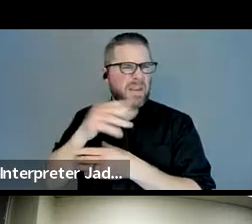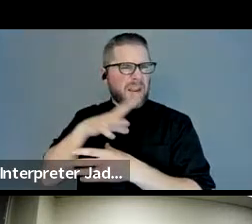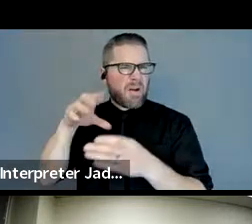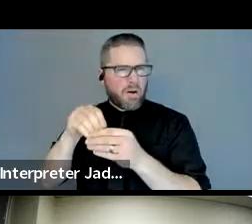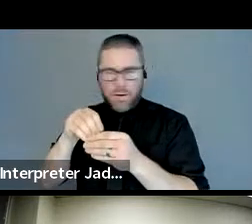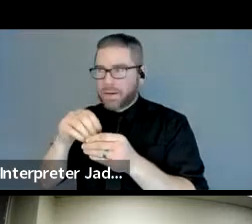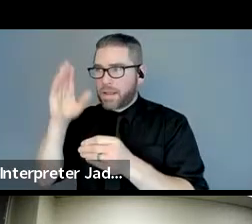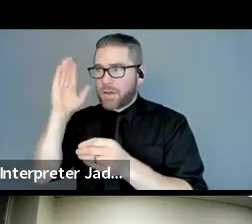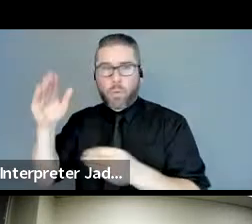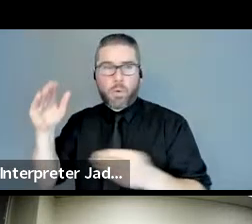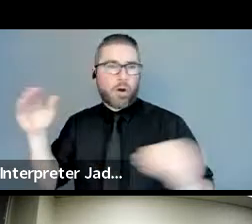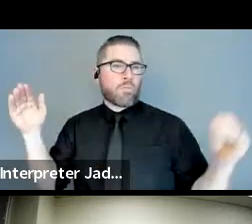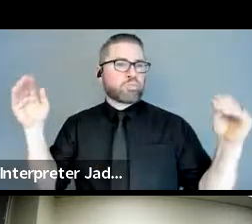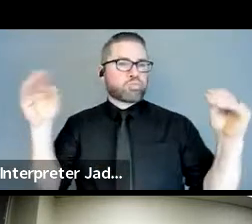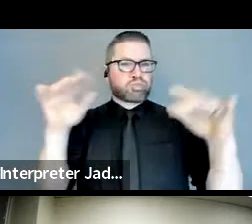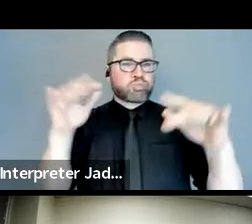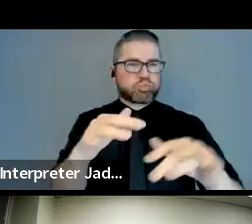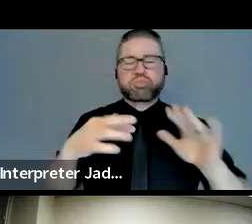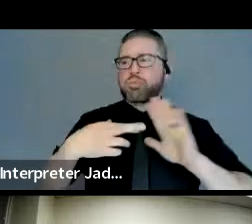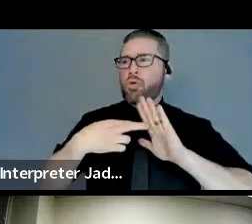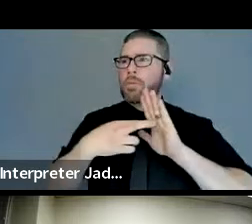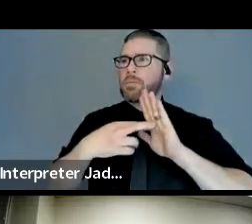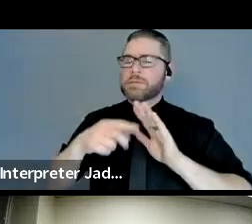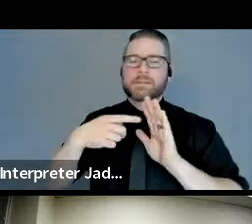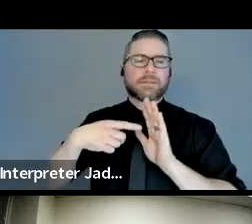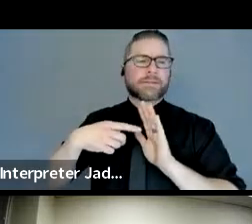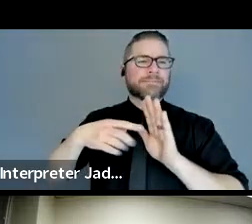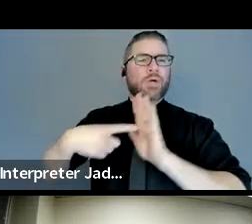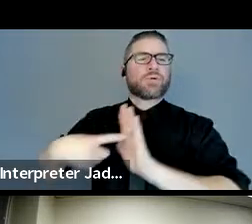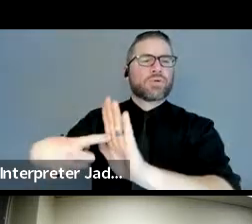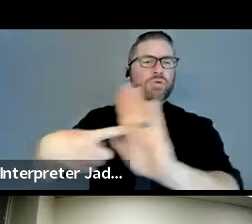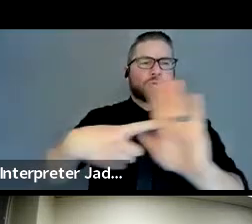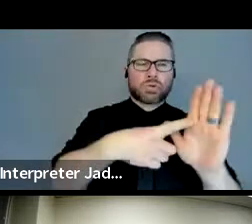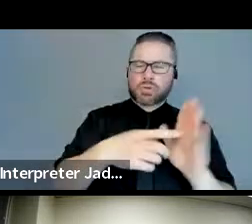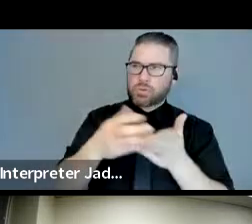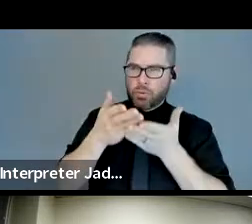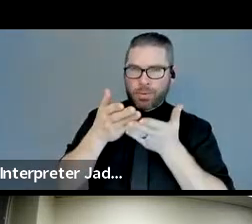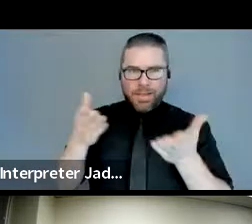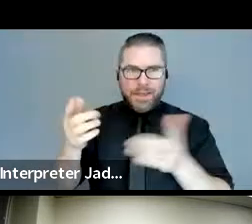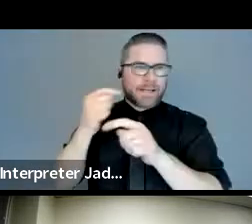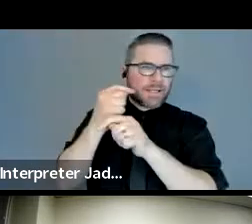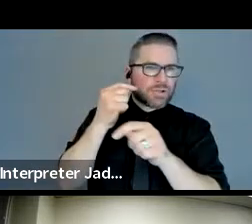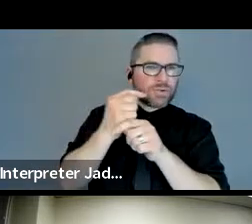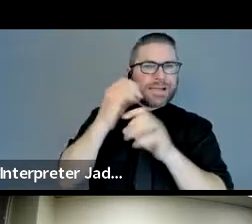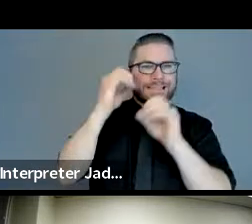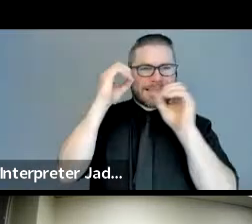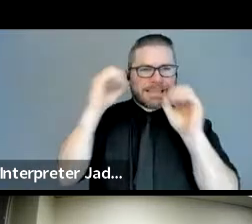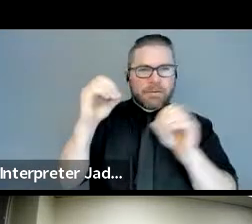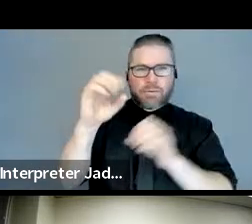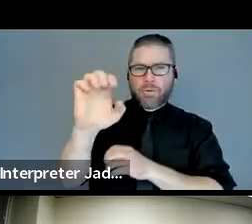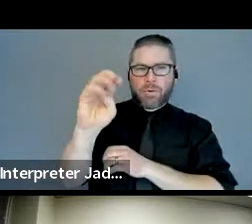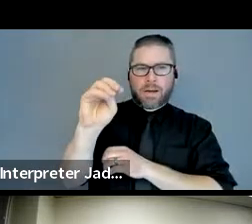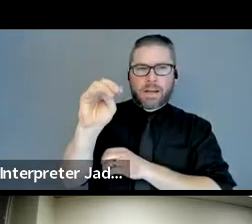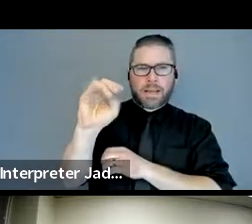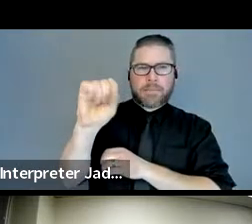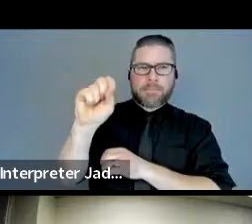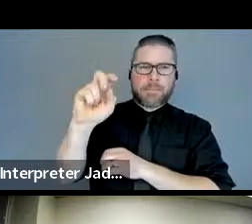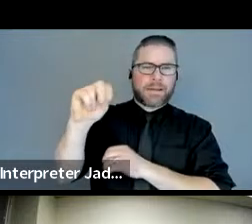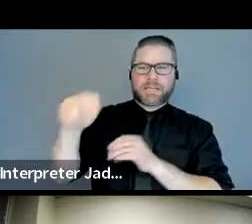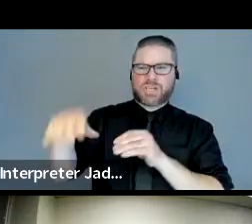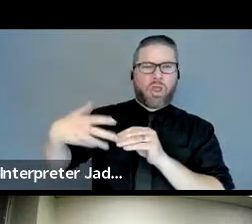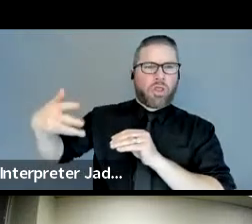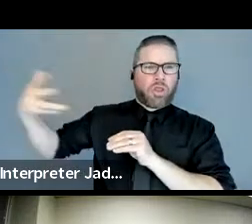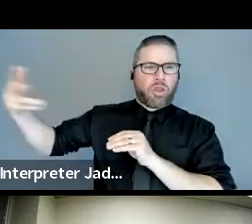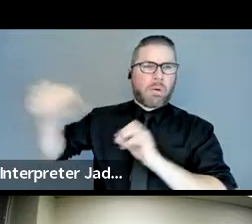so it's really, for the port, it's really designed to push zero emission trucks to our tenants and provide them kind of a